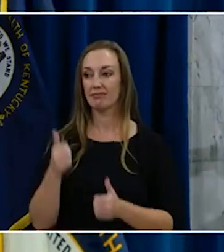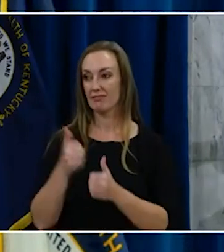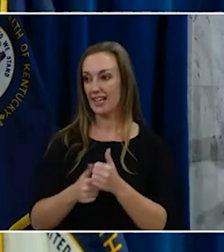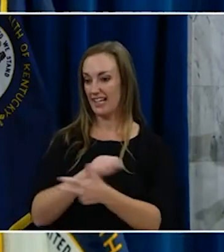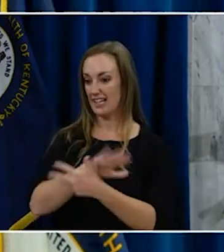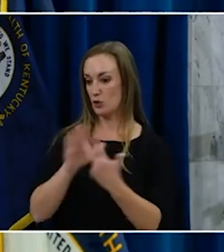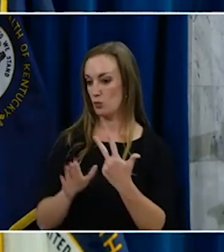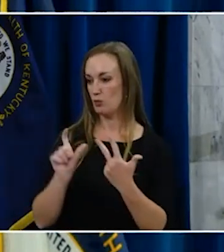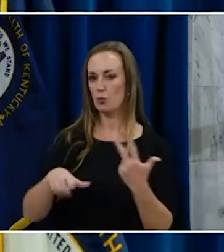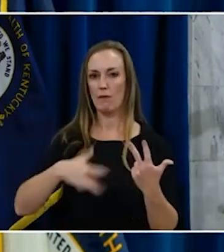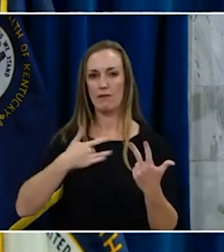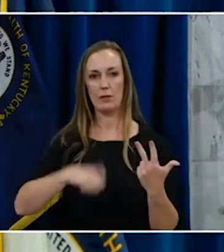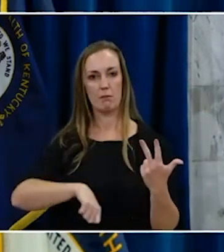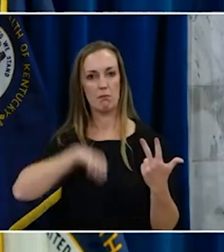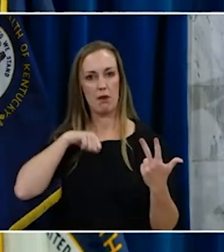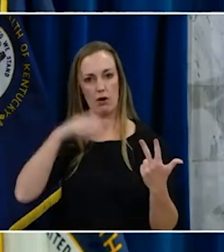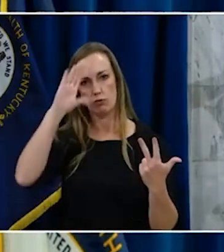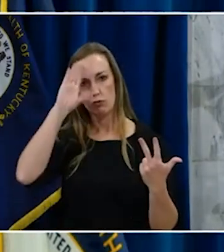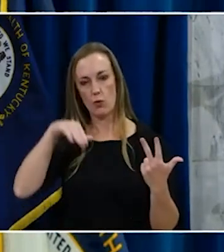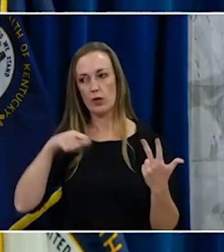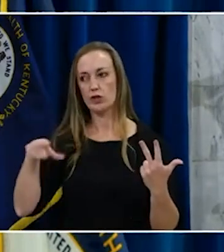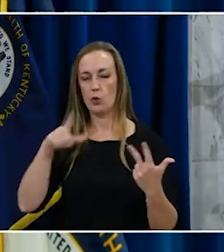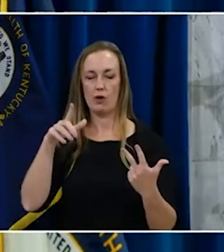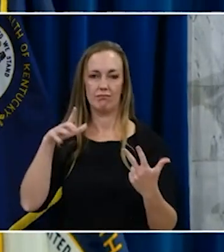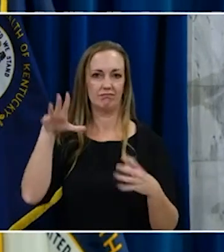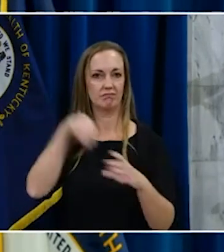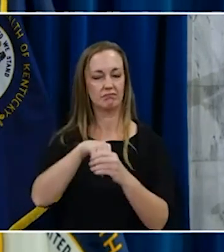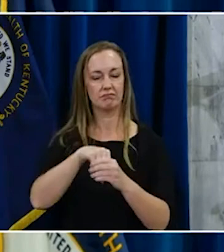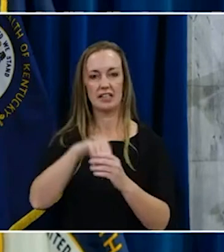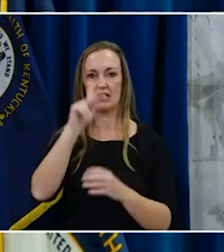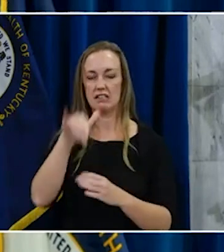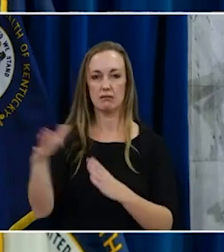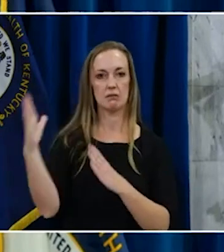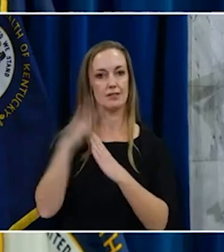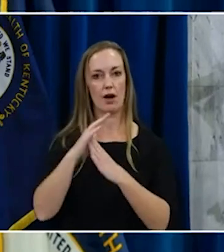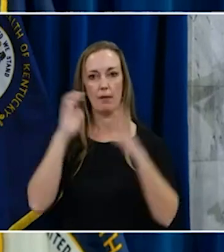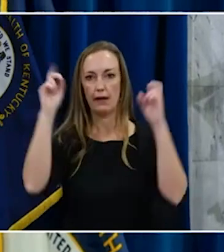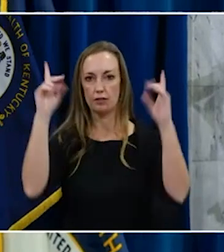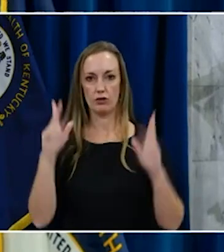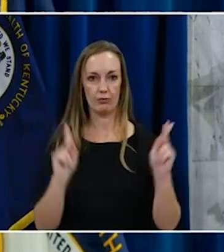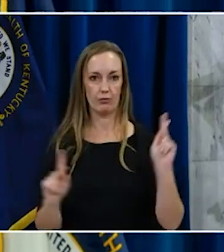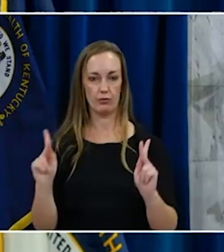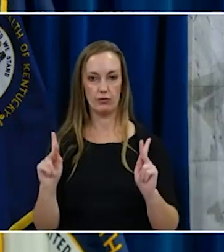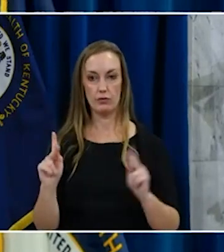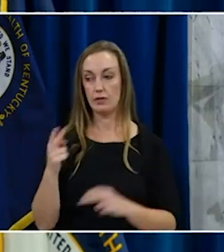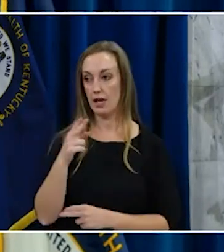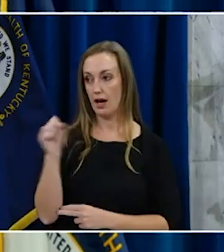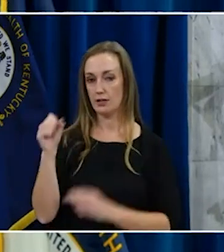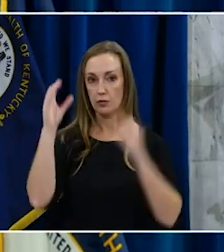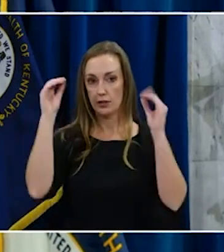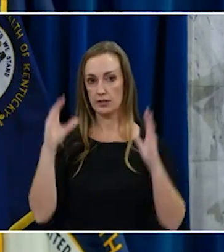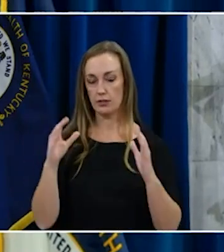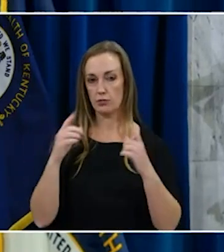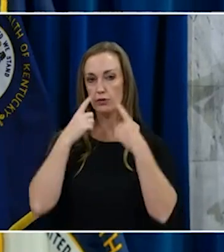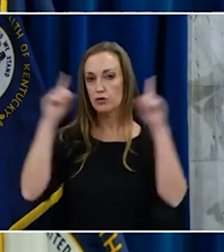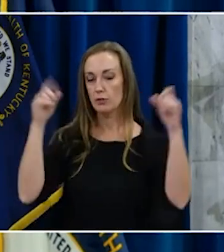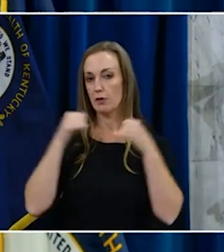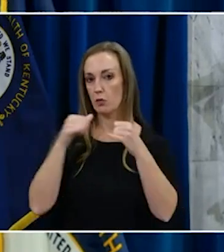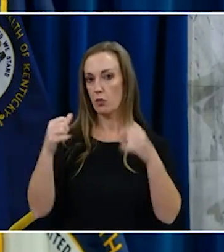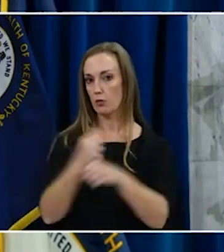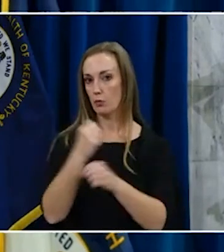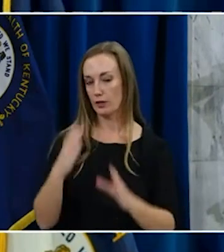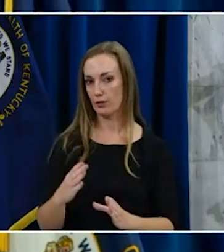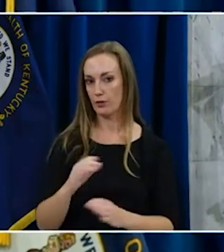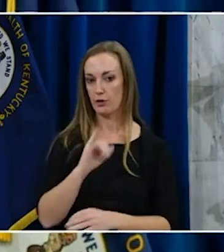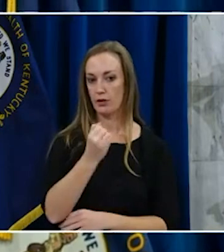should feel pride knowing that you are among Kentucky's best educators. To our High School Teacher Achievement Award winners,